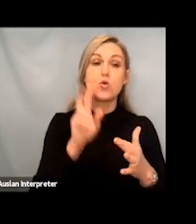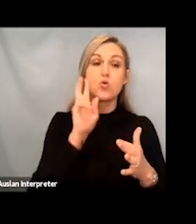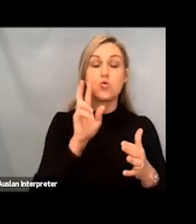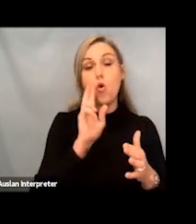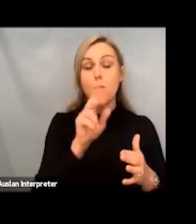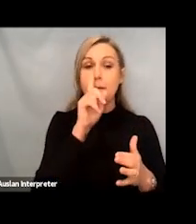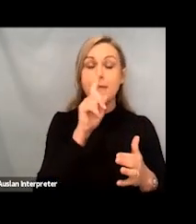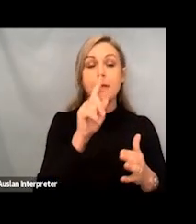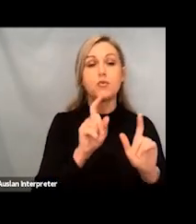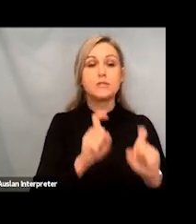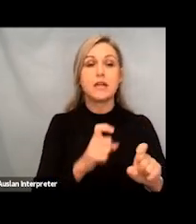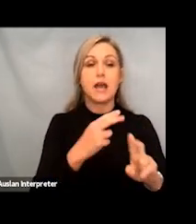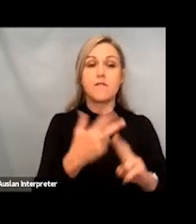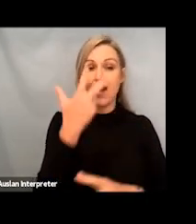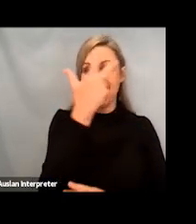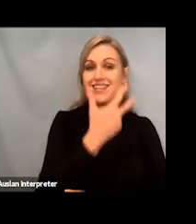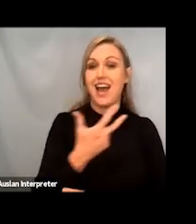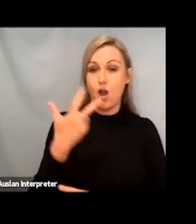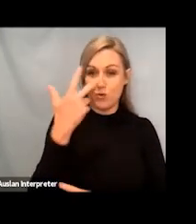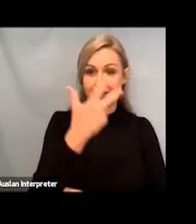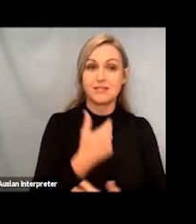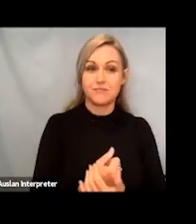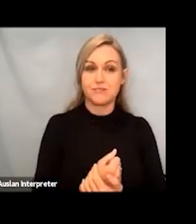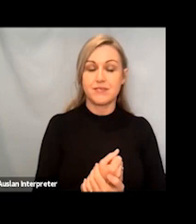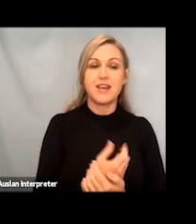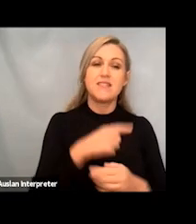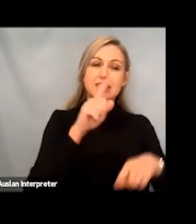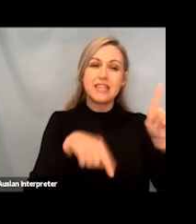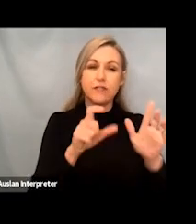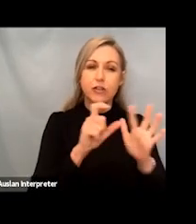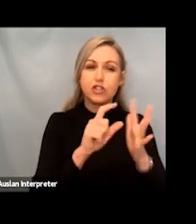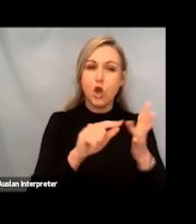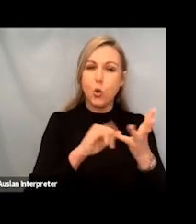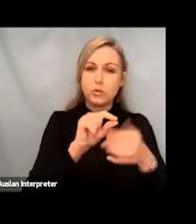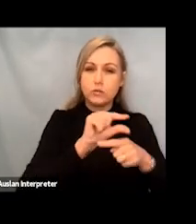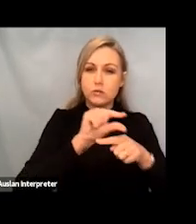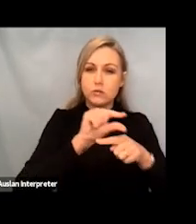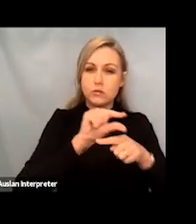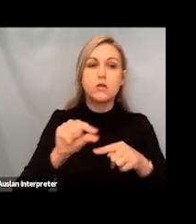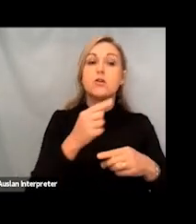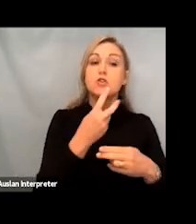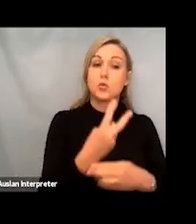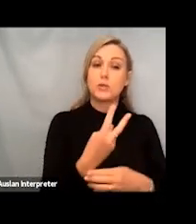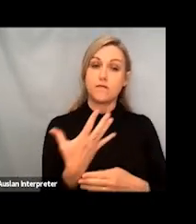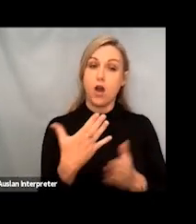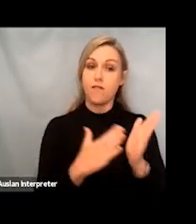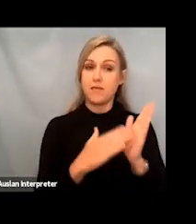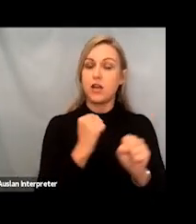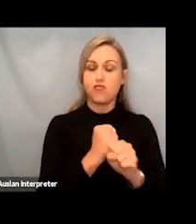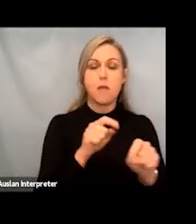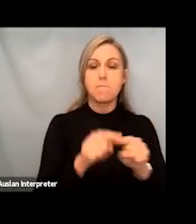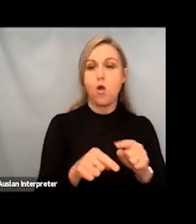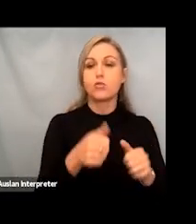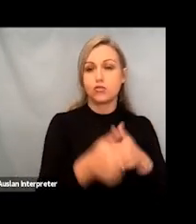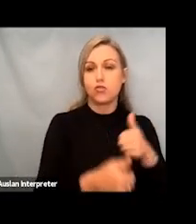session with the dyad. There's a range of doses been given in the past, but 25 milligrams is the commonest of